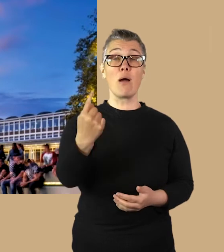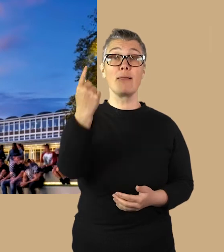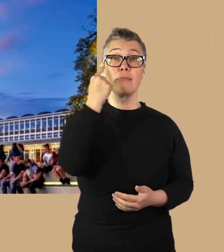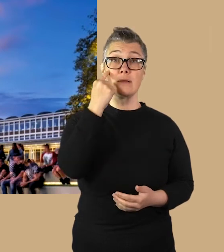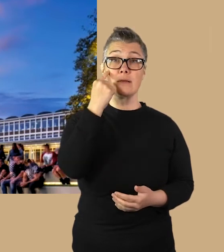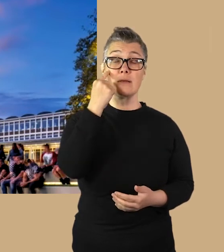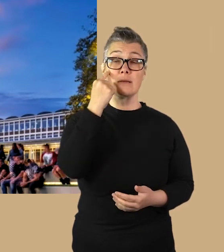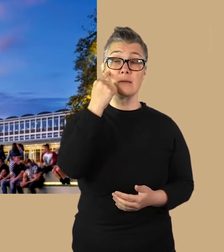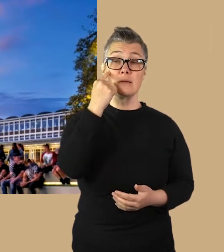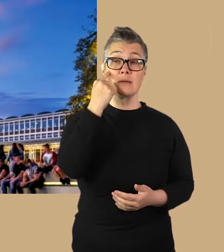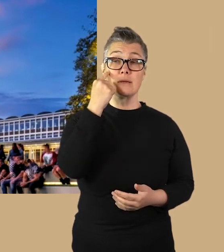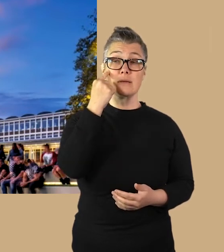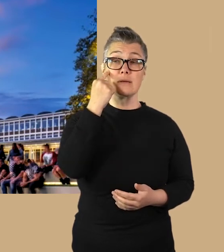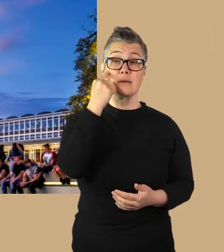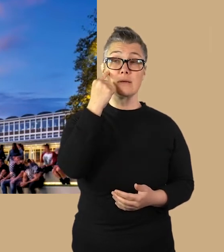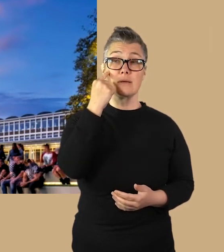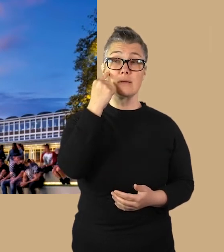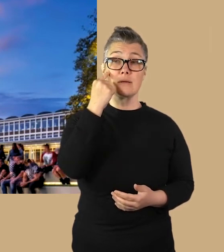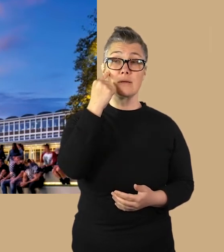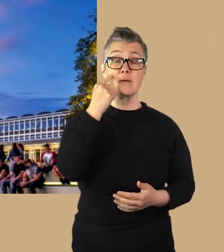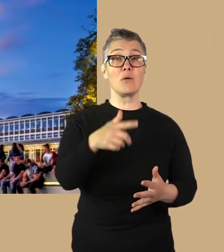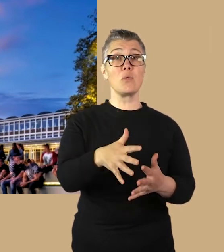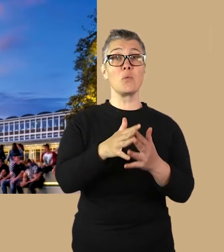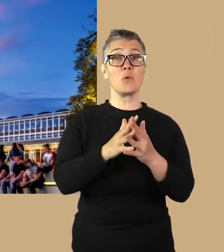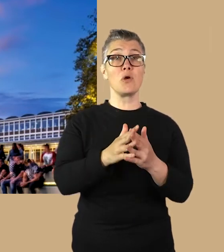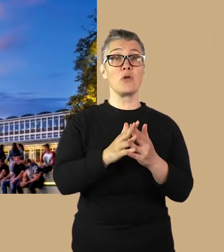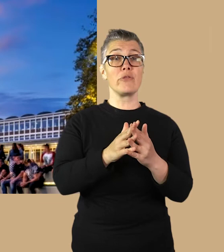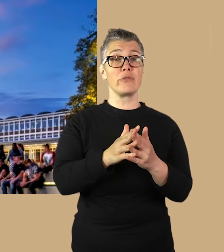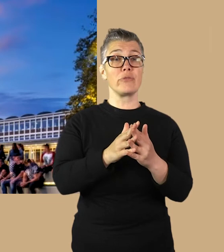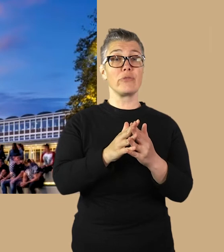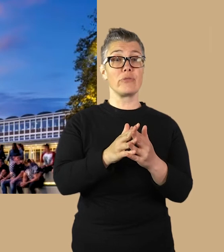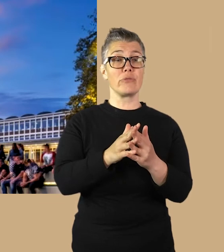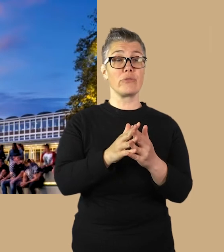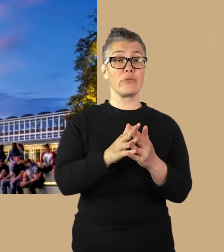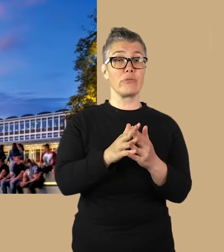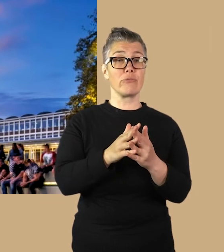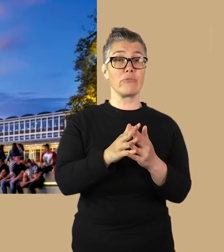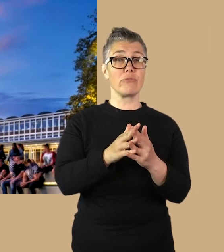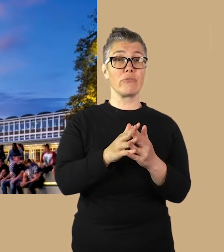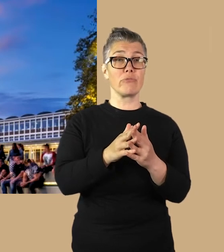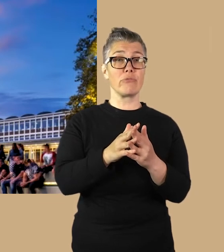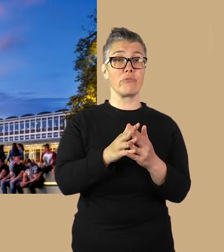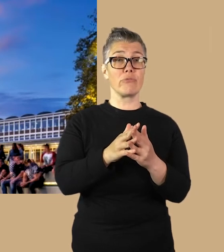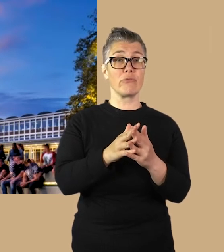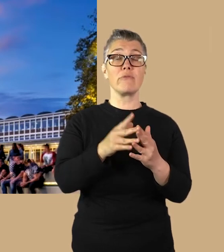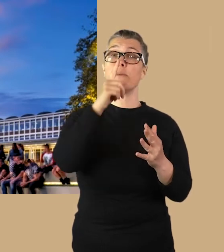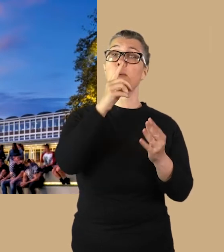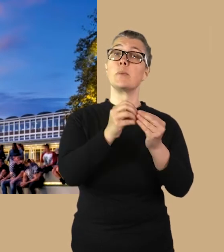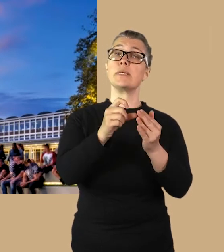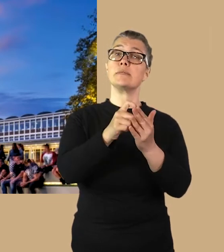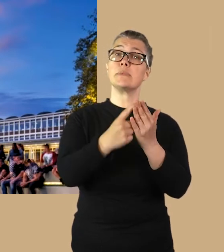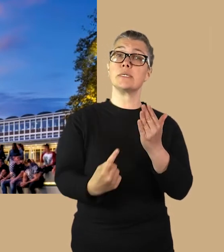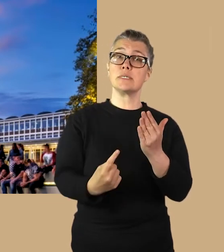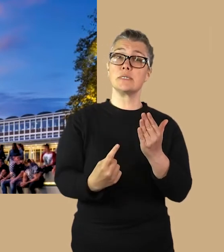I think it would be good for actually for people with a disability to actually, well, for